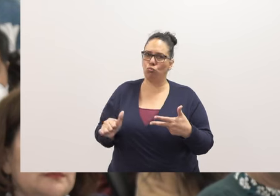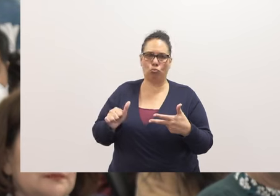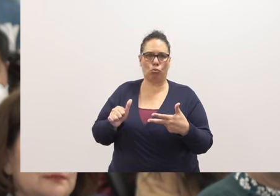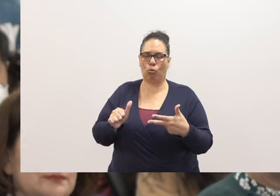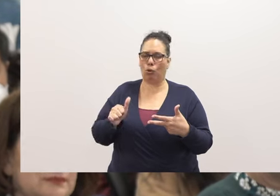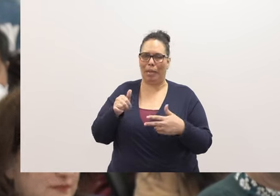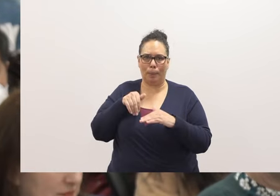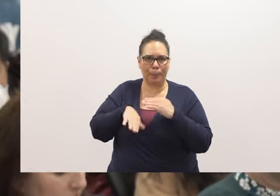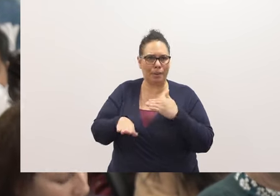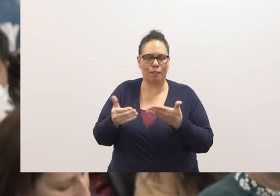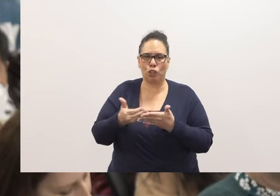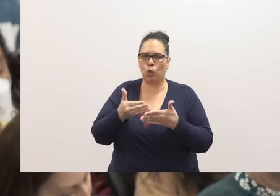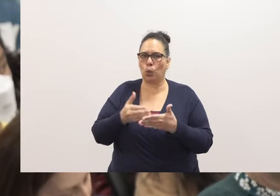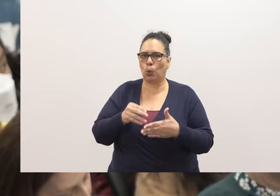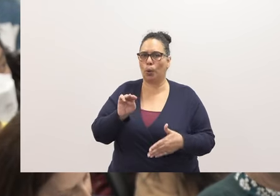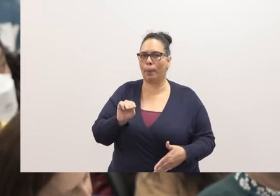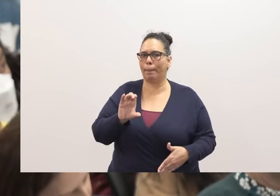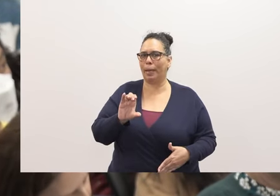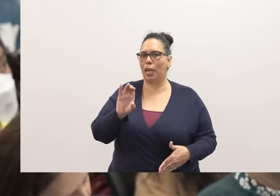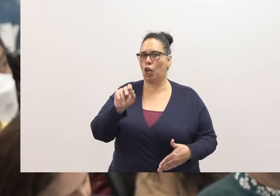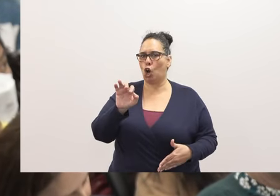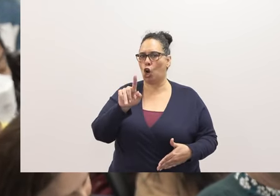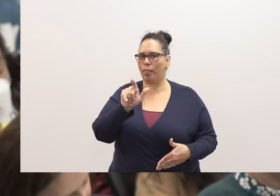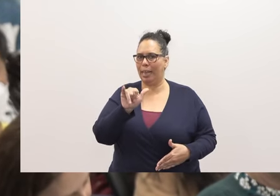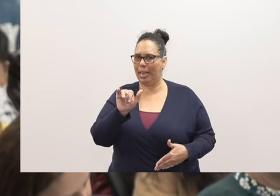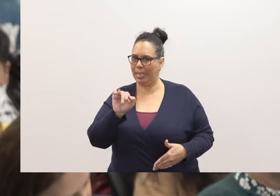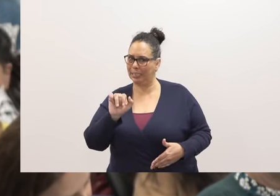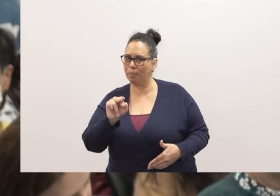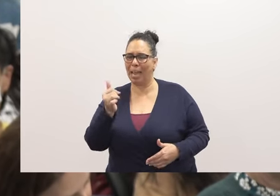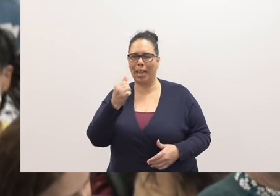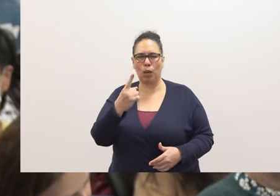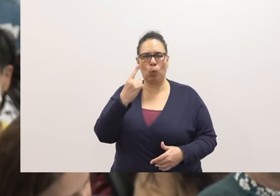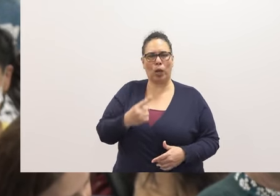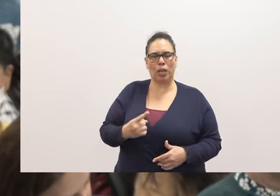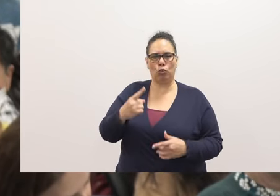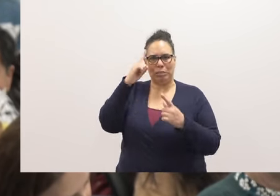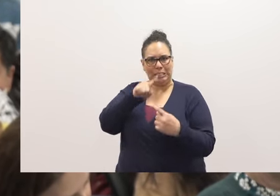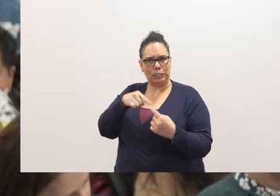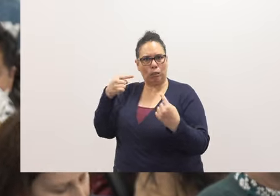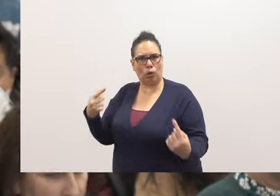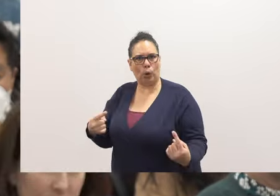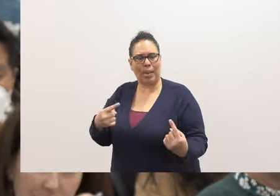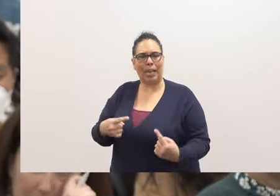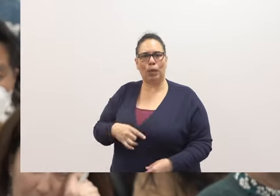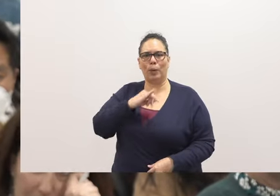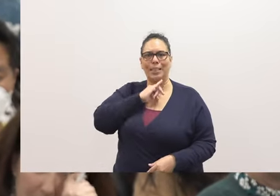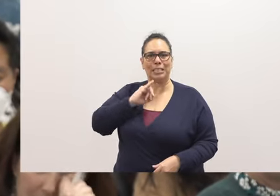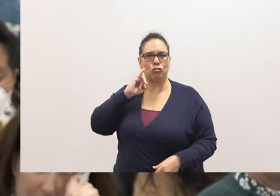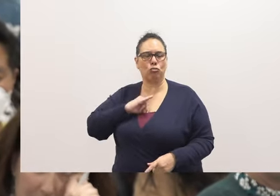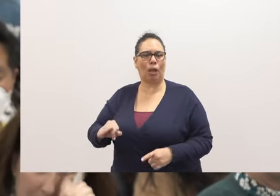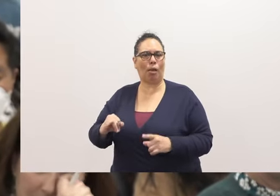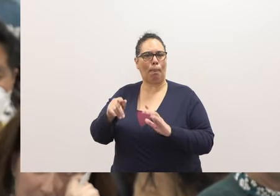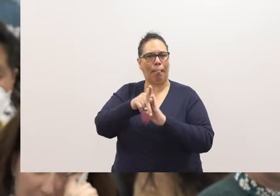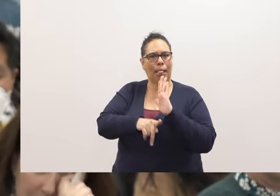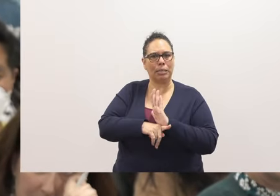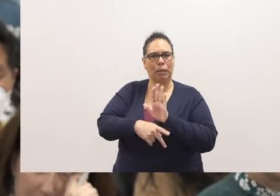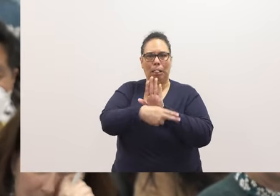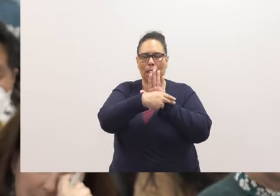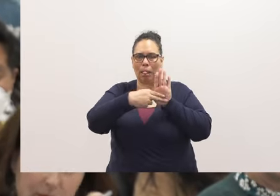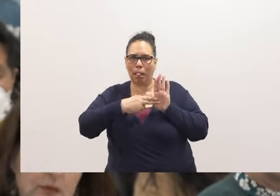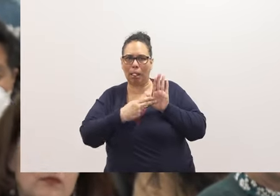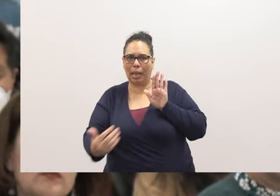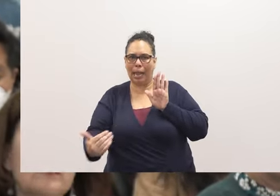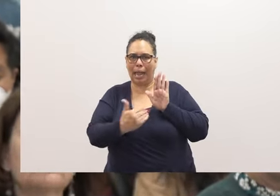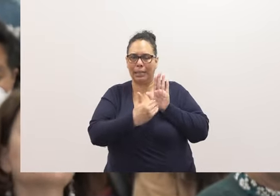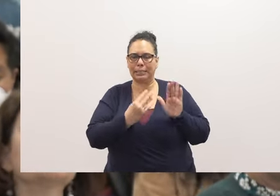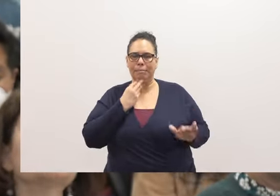the new McCarthyism, where anyone who disagrees with Israel's policies gets branded as an anti-Semite. And I